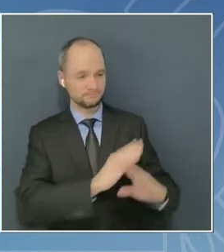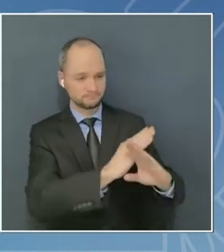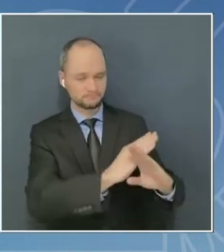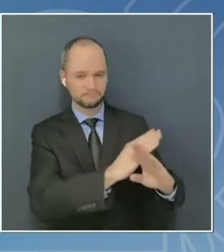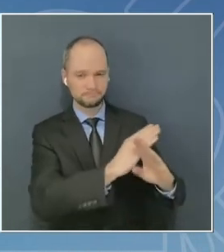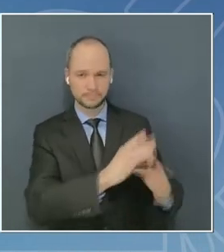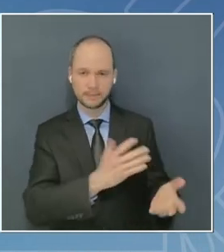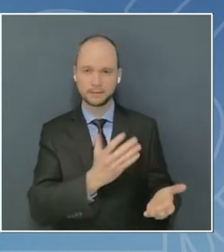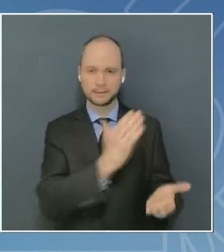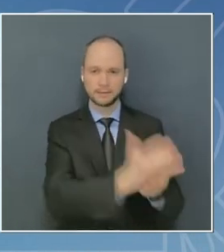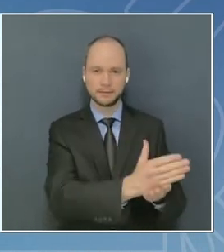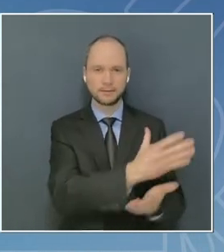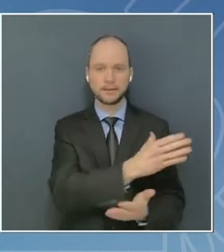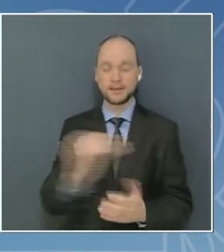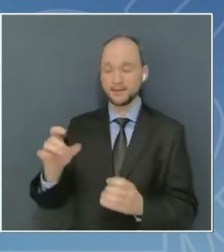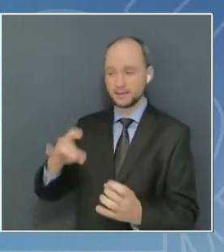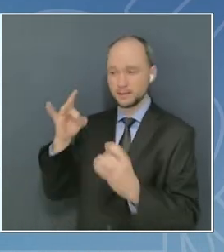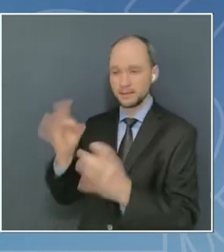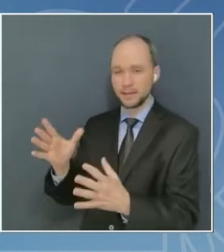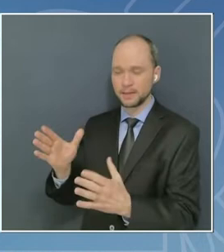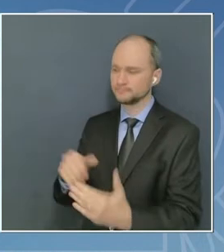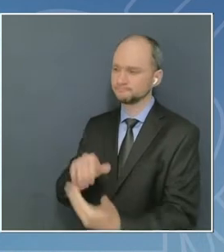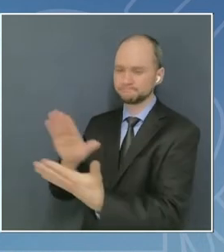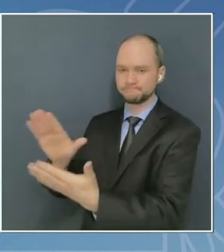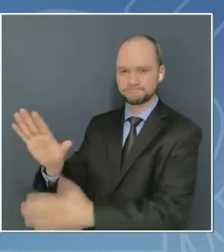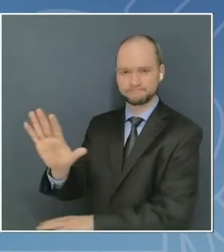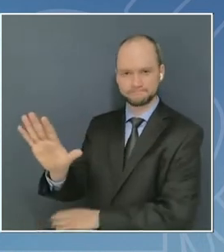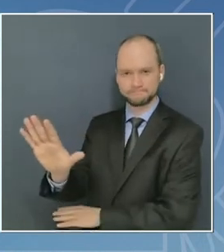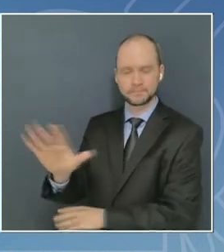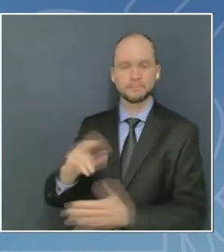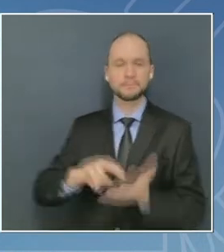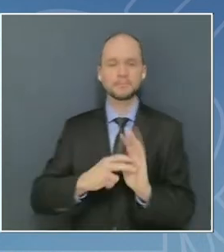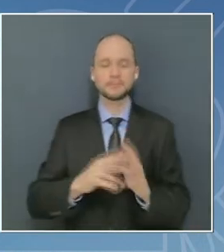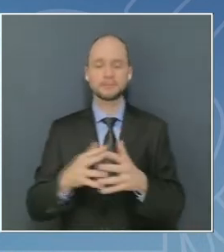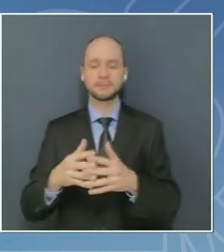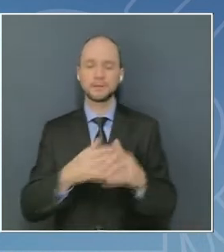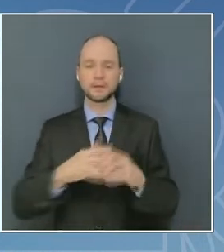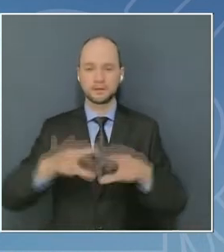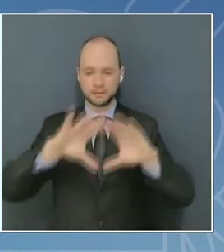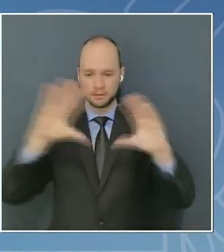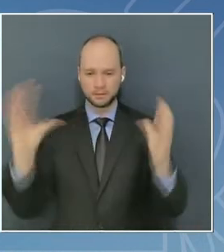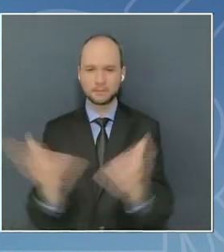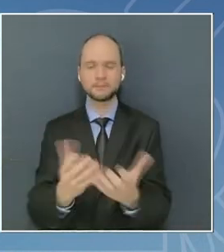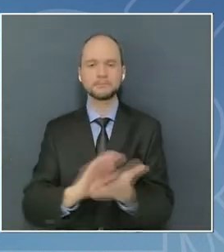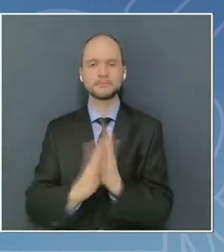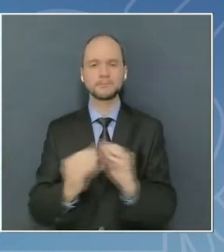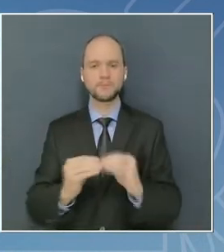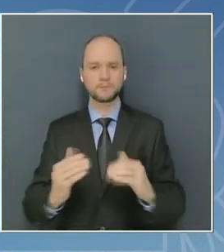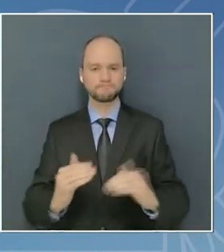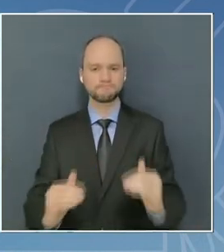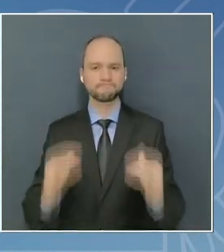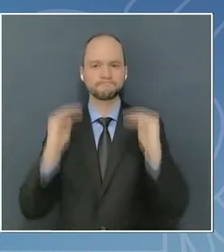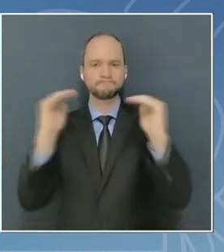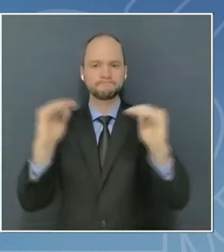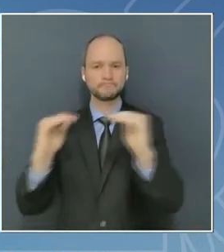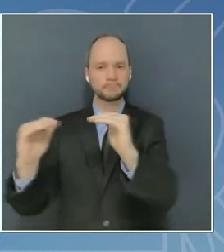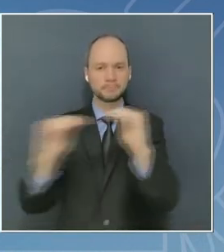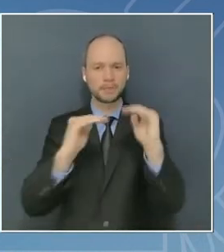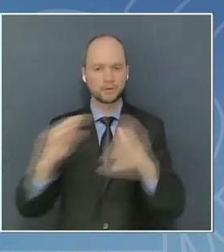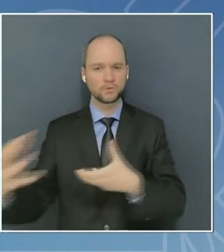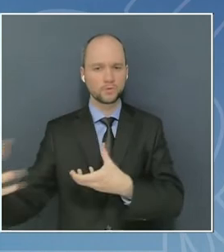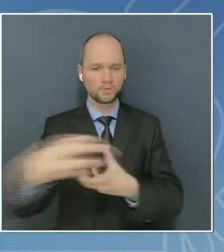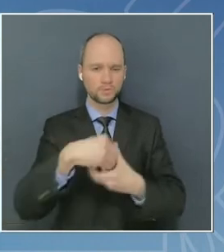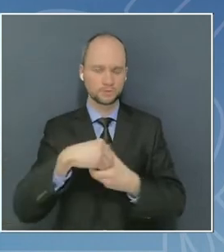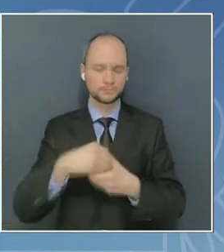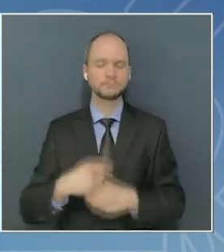forms so that together we can create an America that is truly equitable and inclusive. While we celebrate the legacy of all